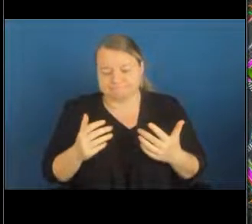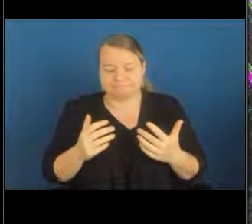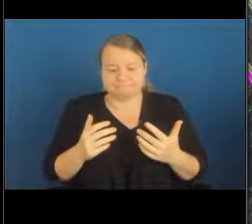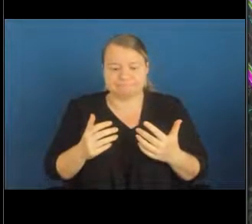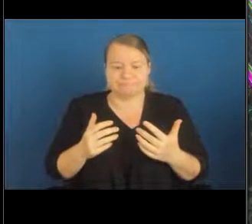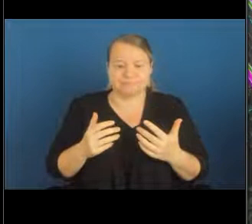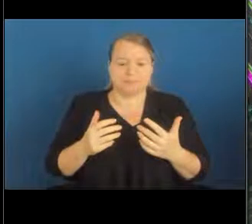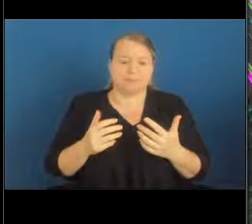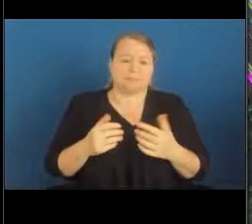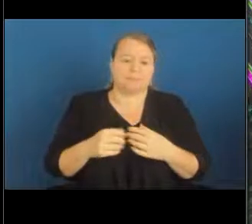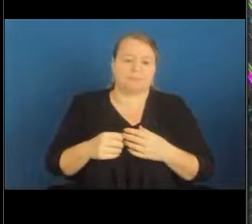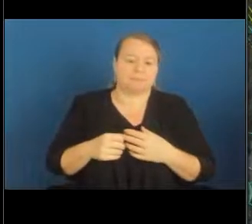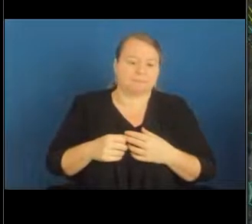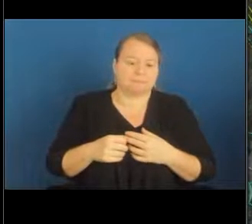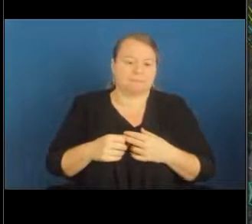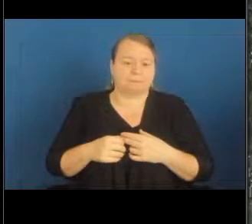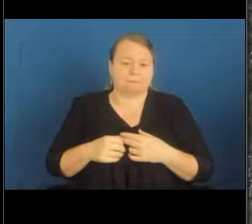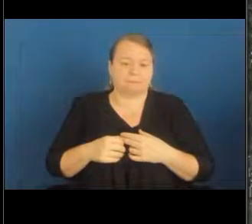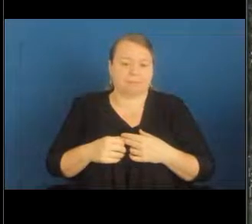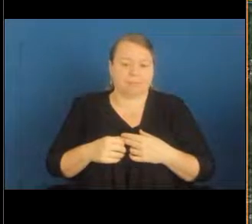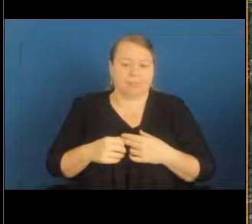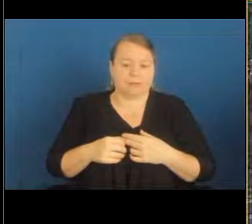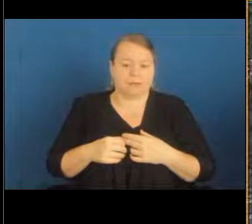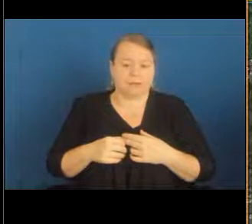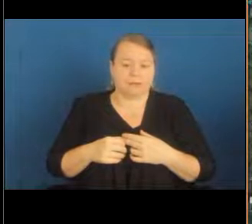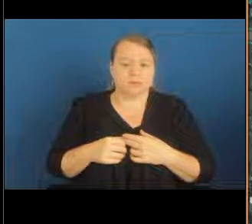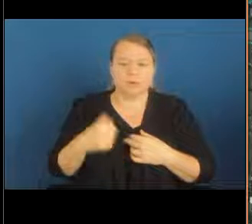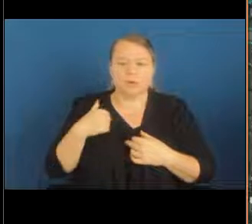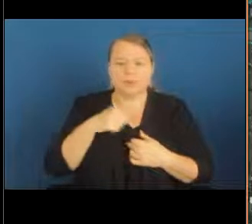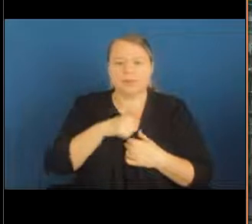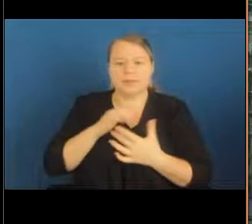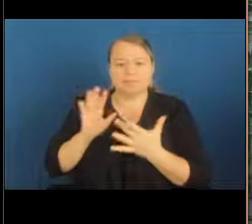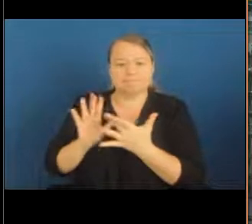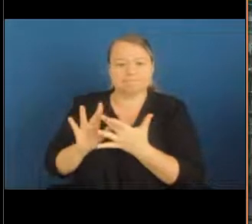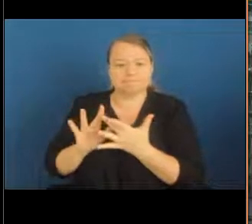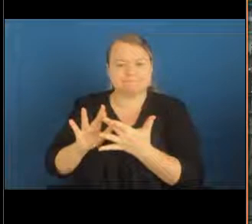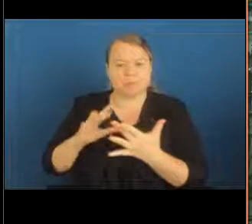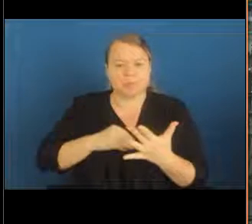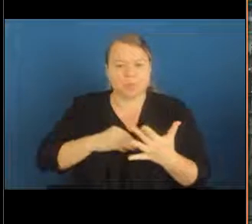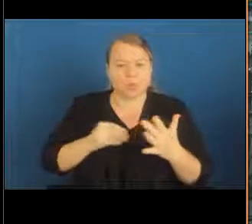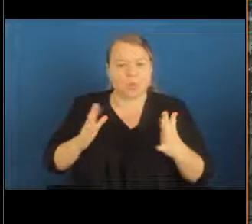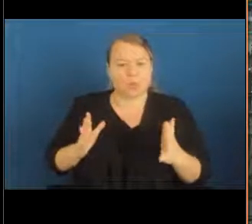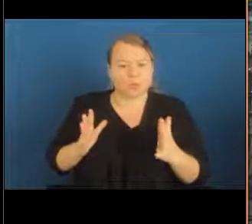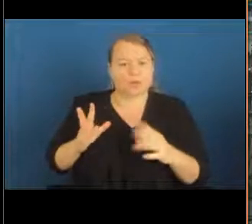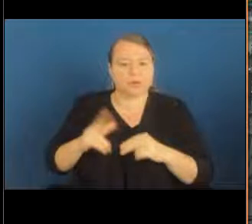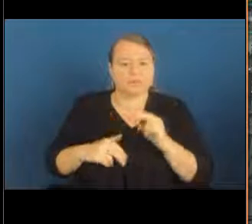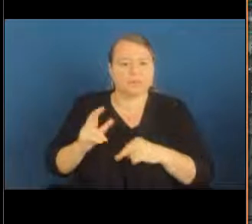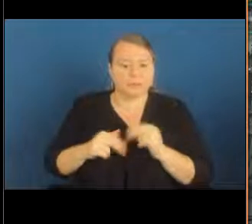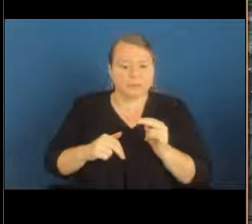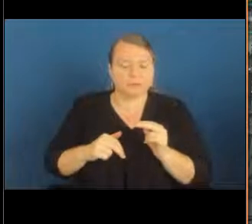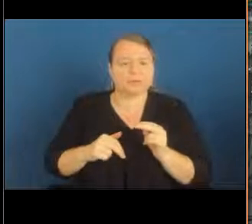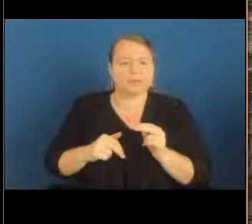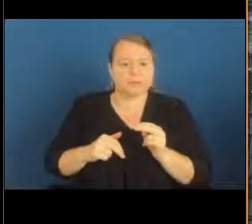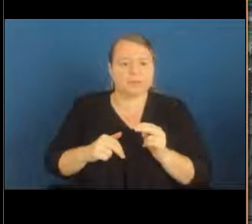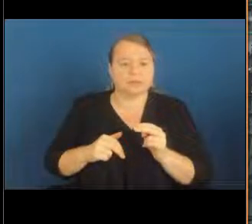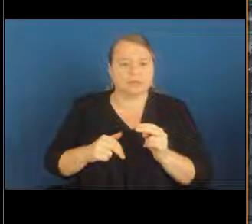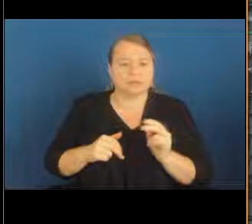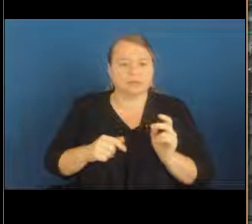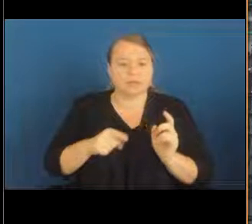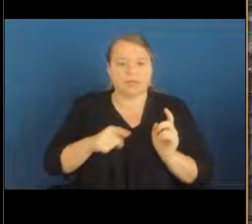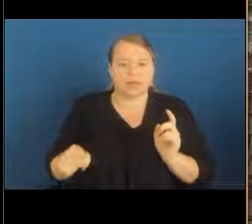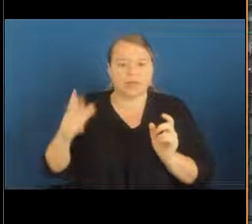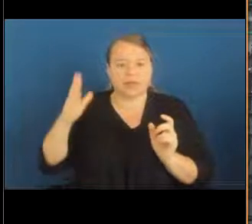As we've been in touch with the owners of that building, and they are